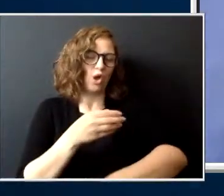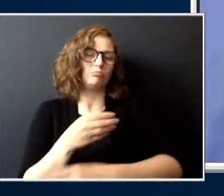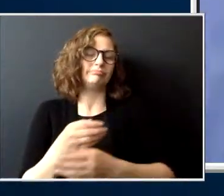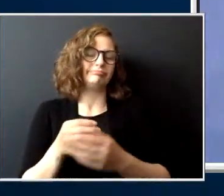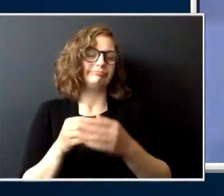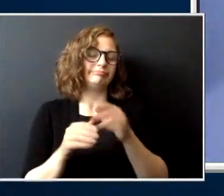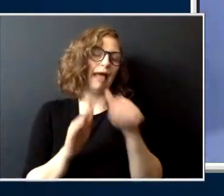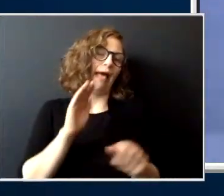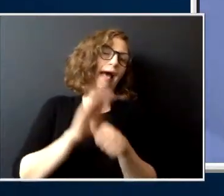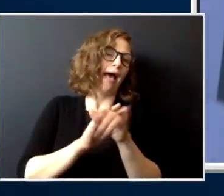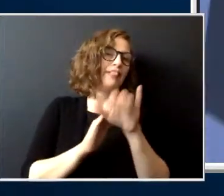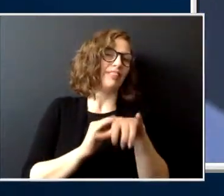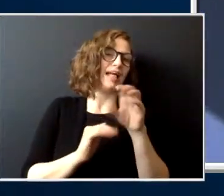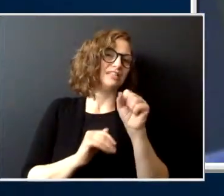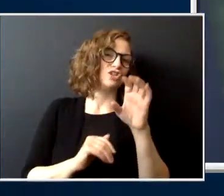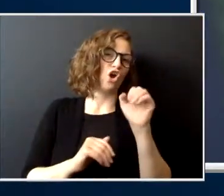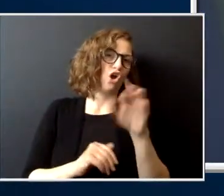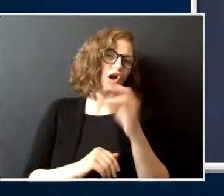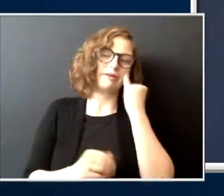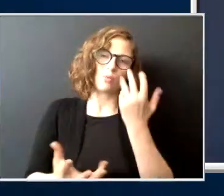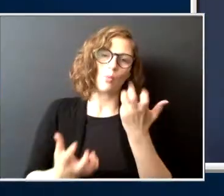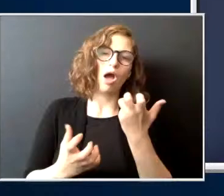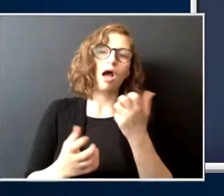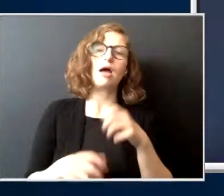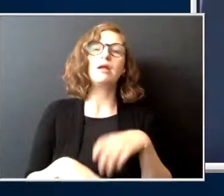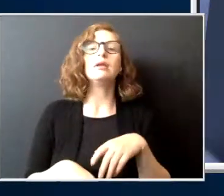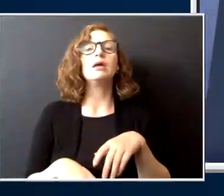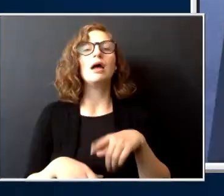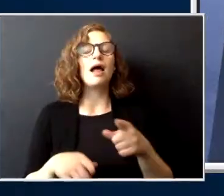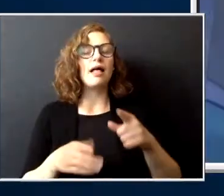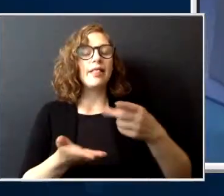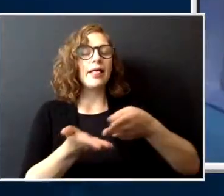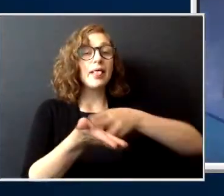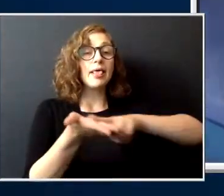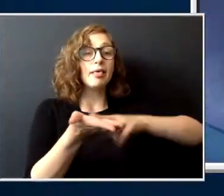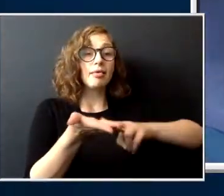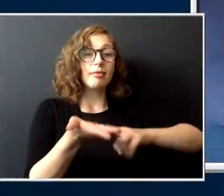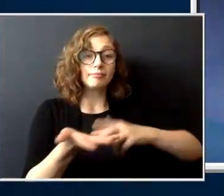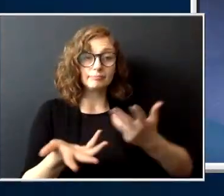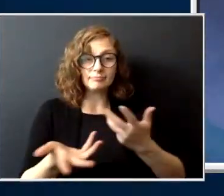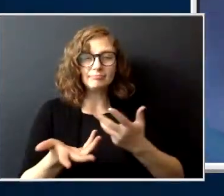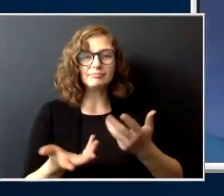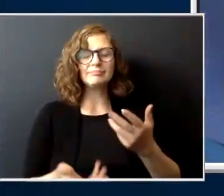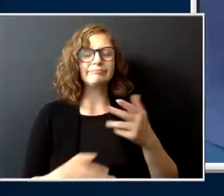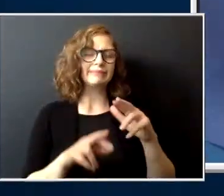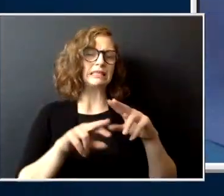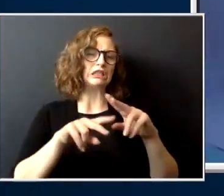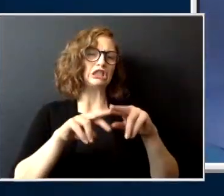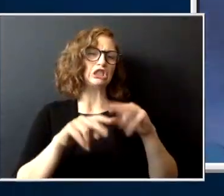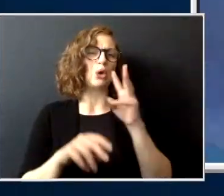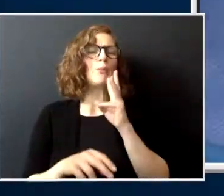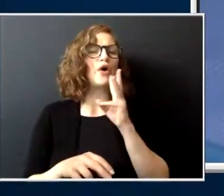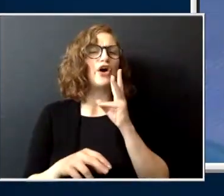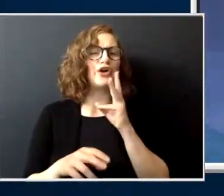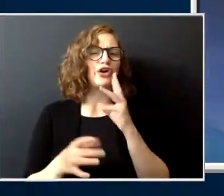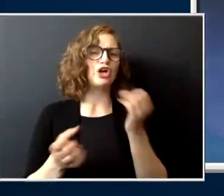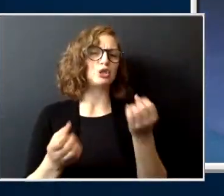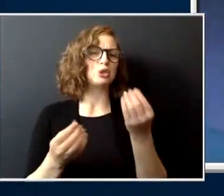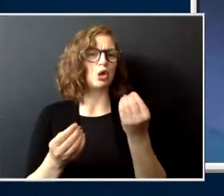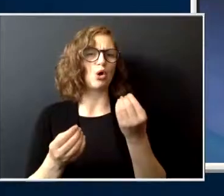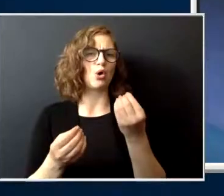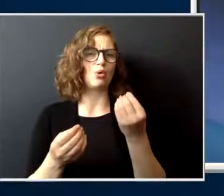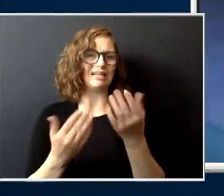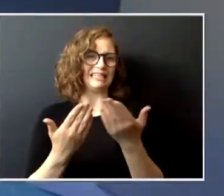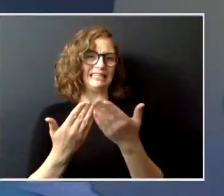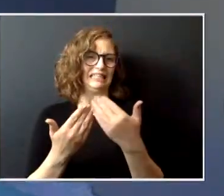just saw them put a little bit of just salt water or saline on top of it to help make it more pliable and easier to get it through the machine. And